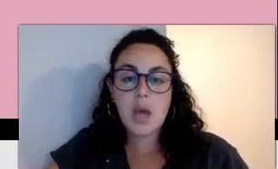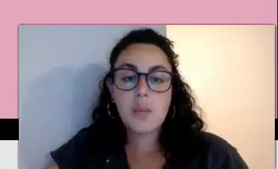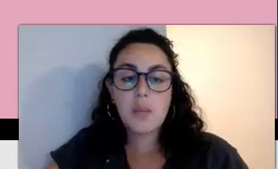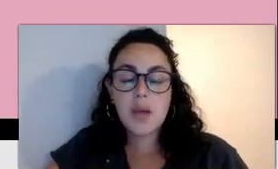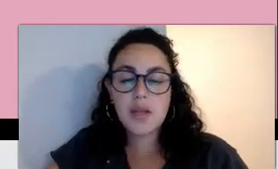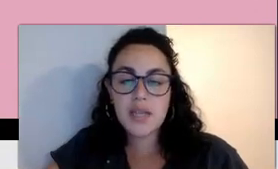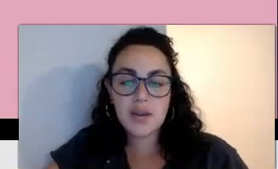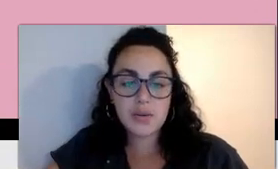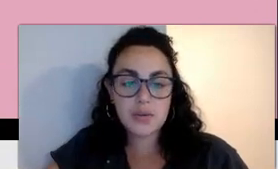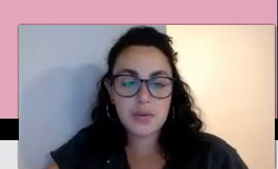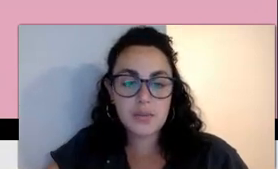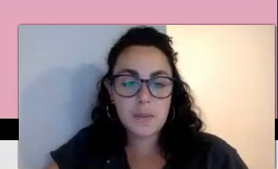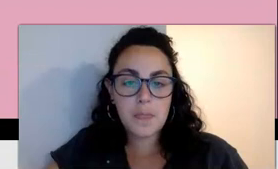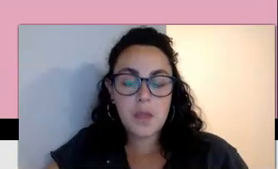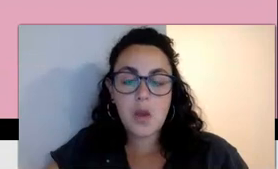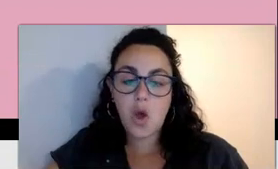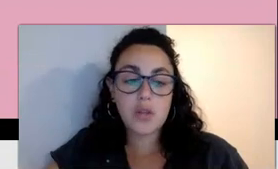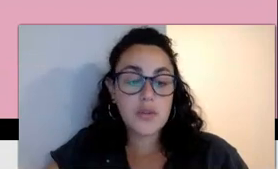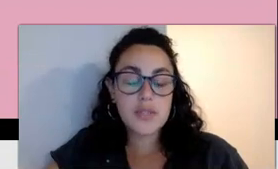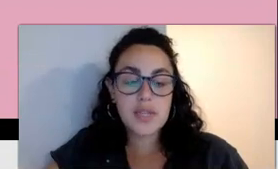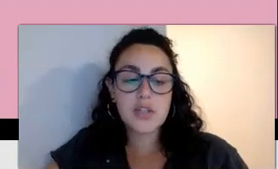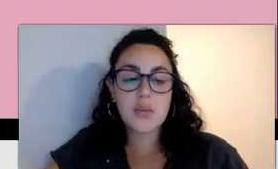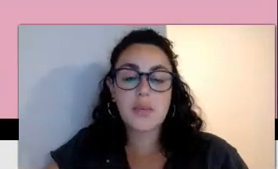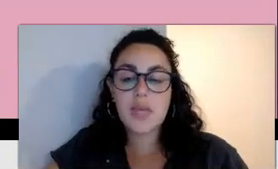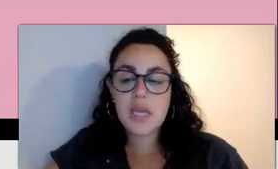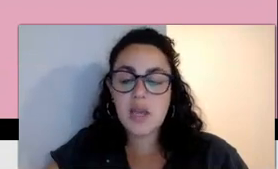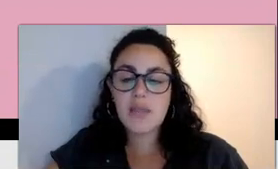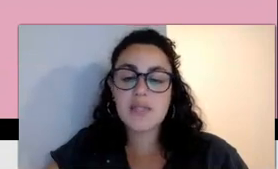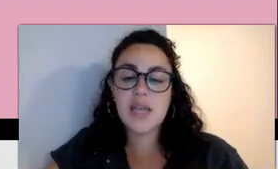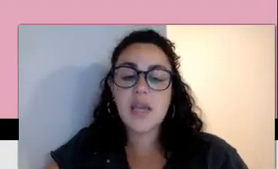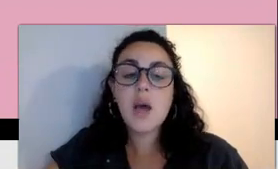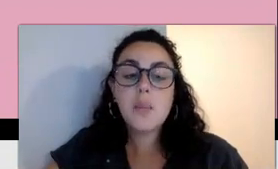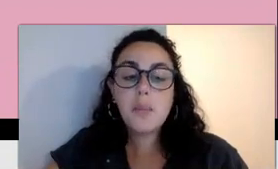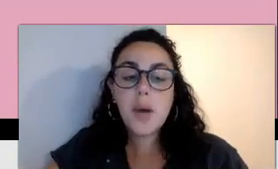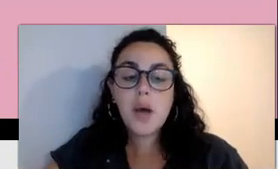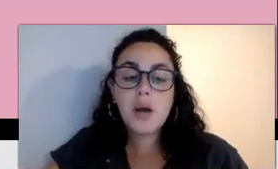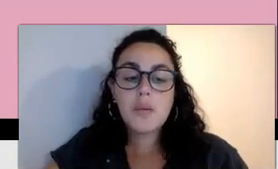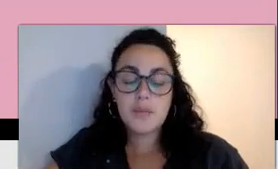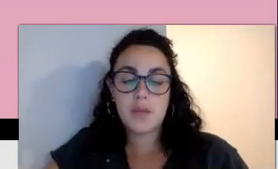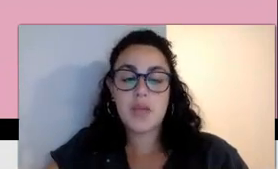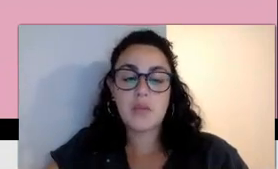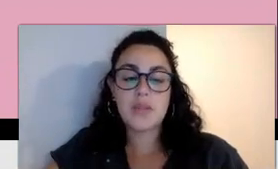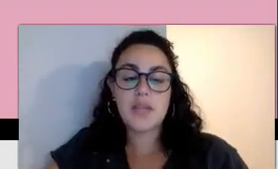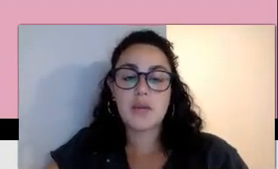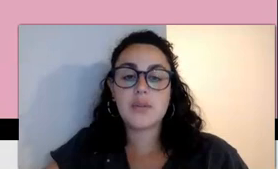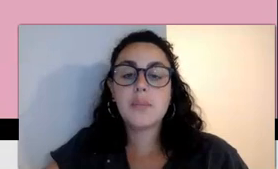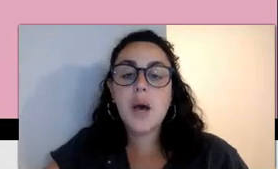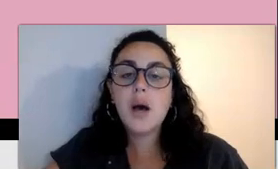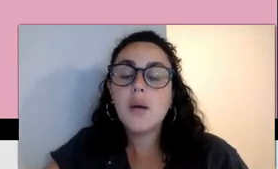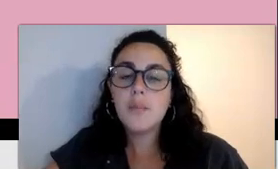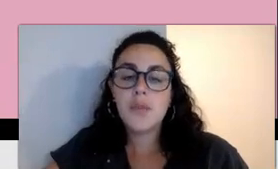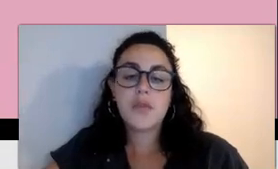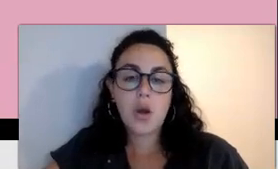yummy potatoes. All of those things start with P and they say P. They begin with the sound